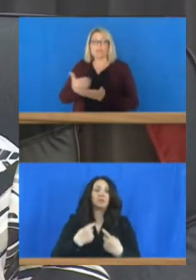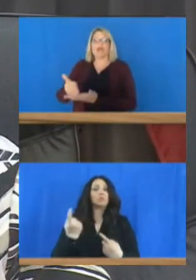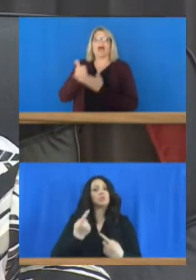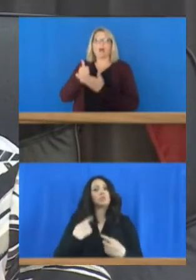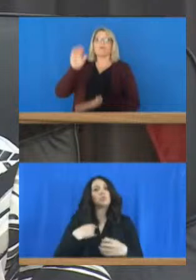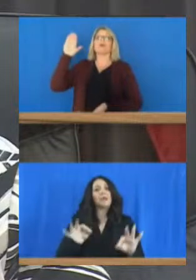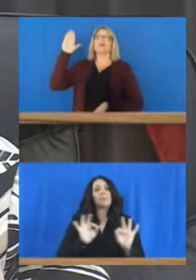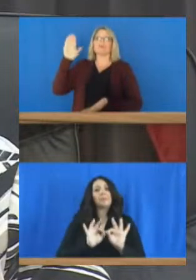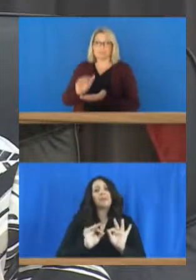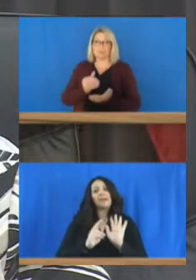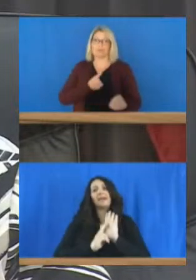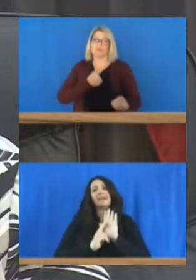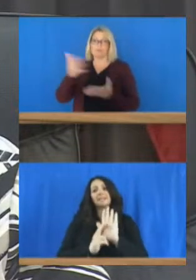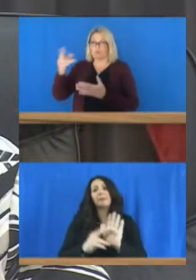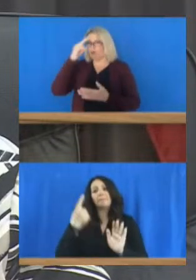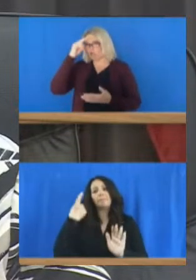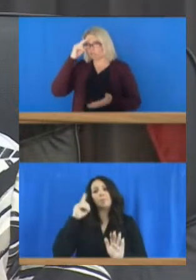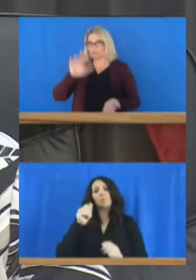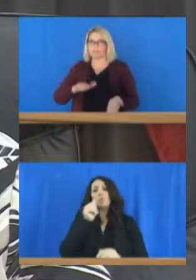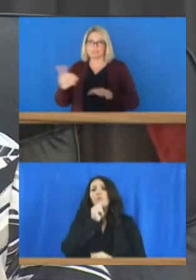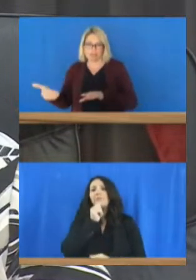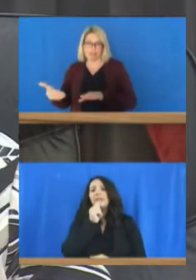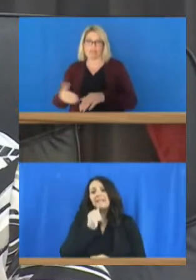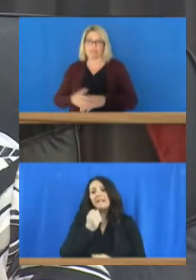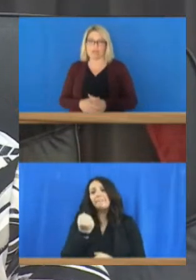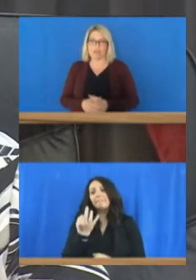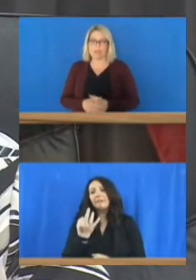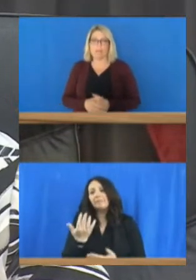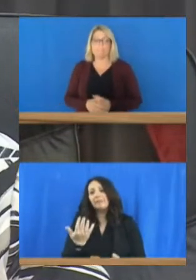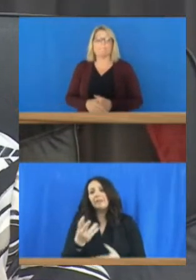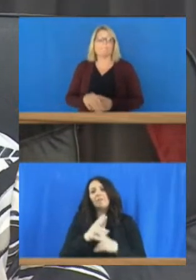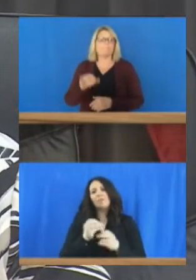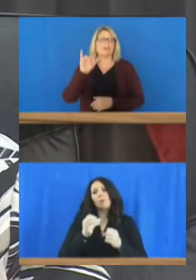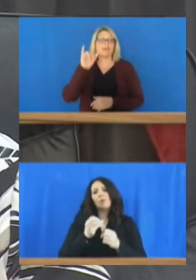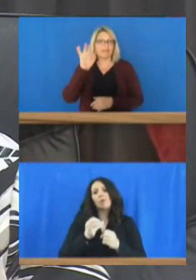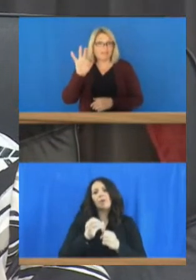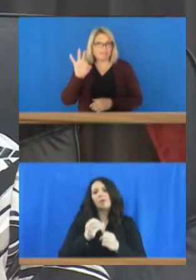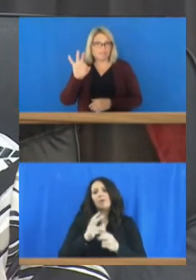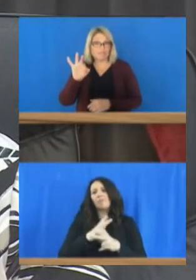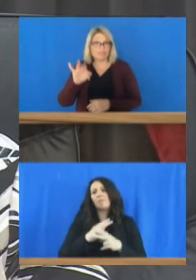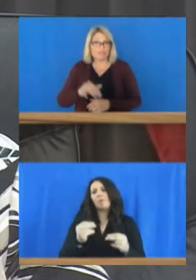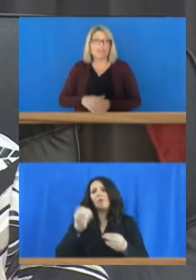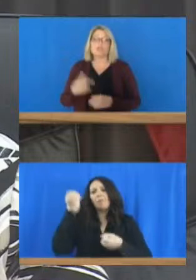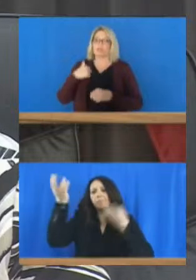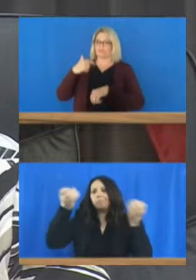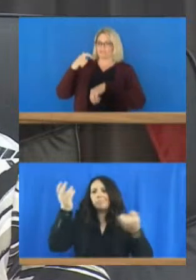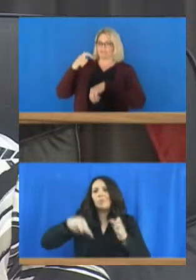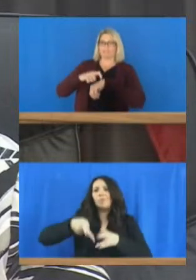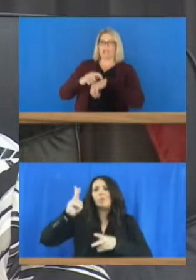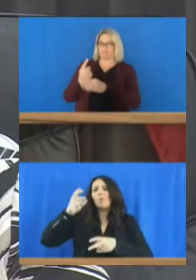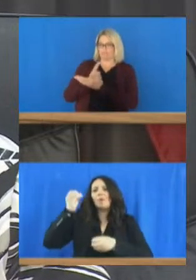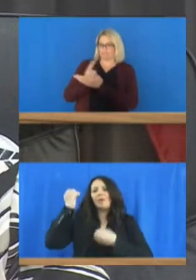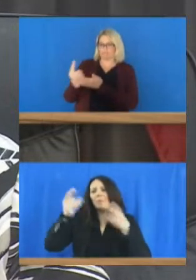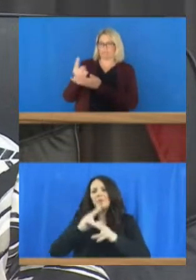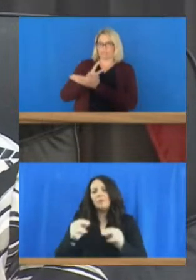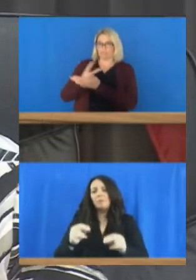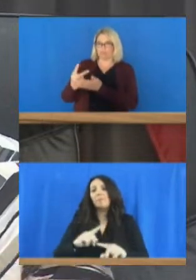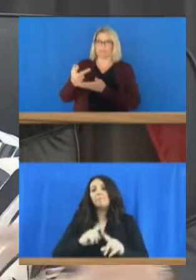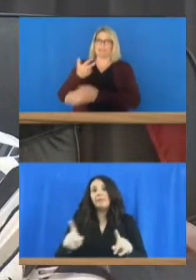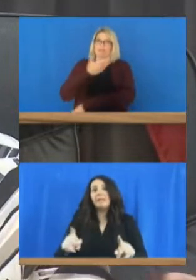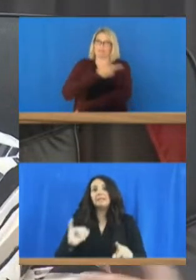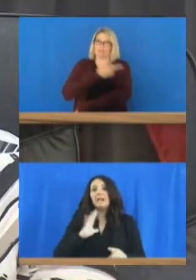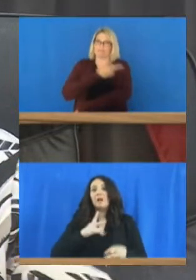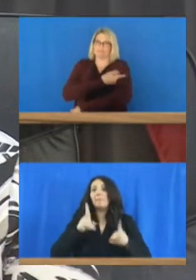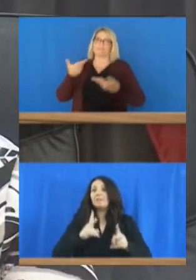have severe outcomes. And we can usually measure that in terms of a percentage of the